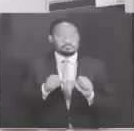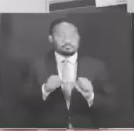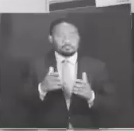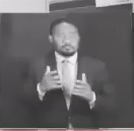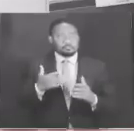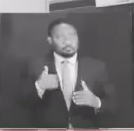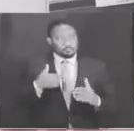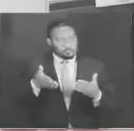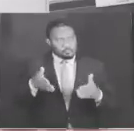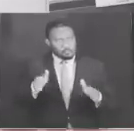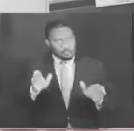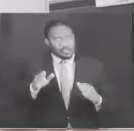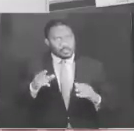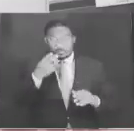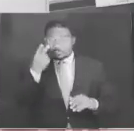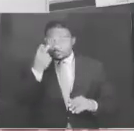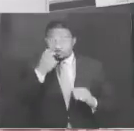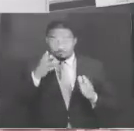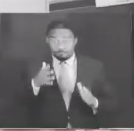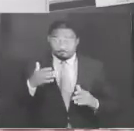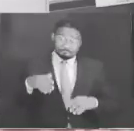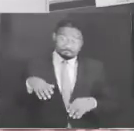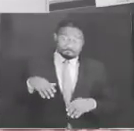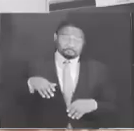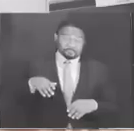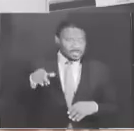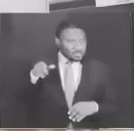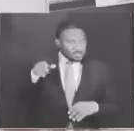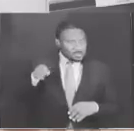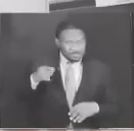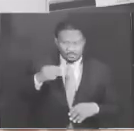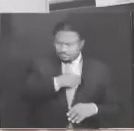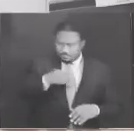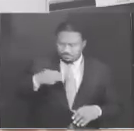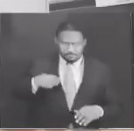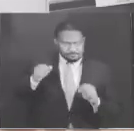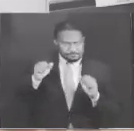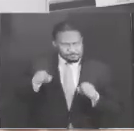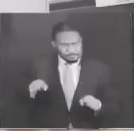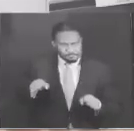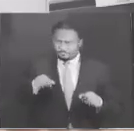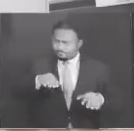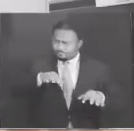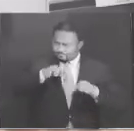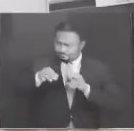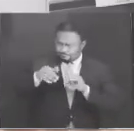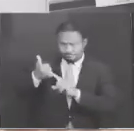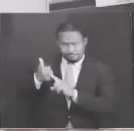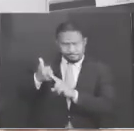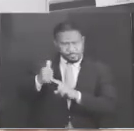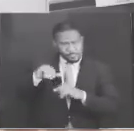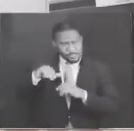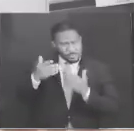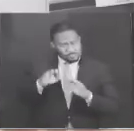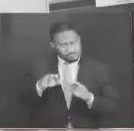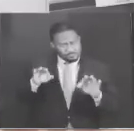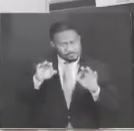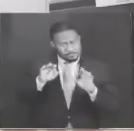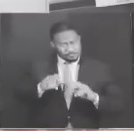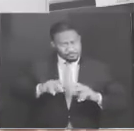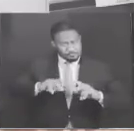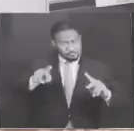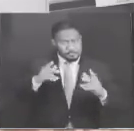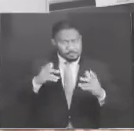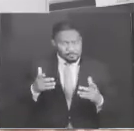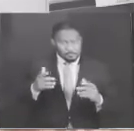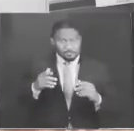Speaker, a member may explain a matter of personal nature or make a statement on a matter of urgent public importance at